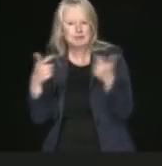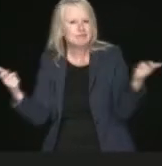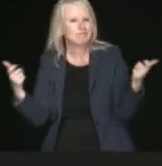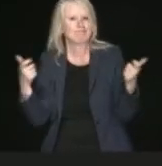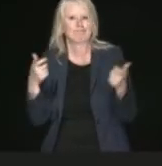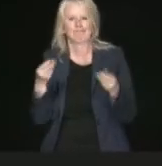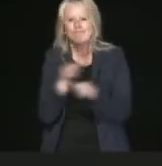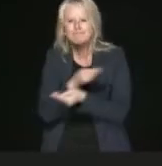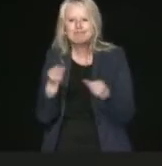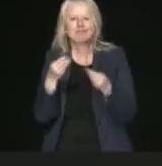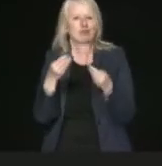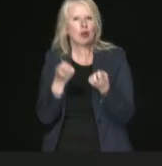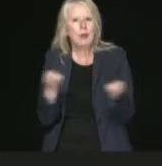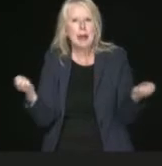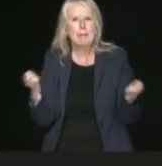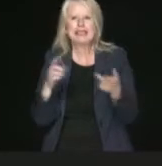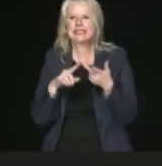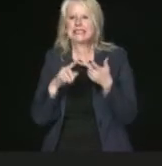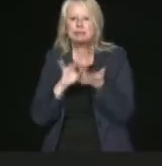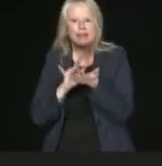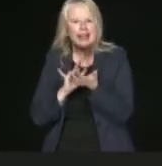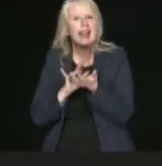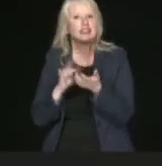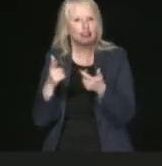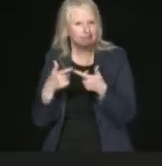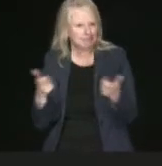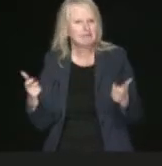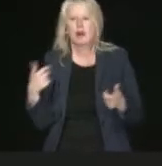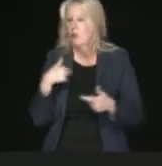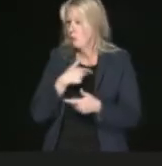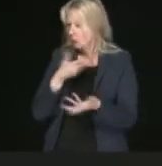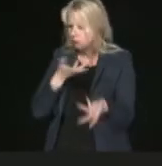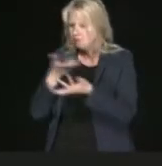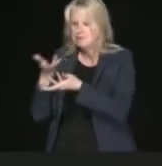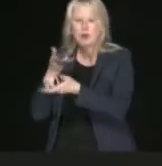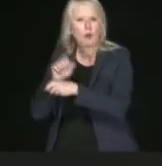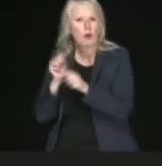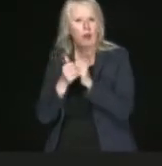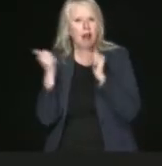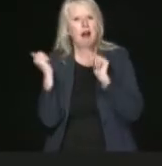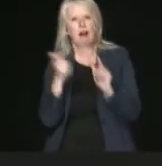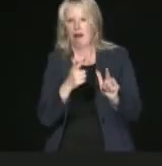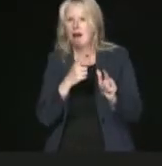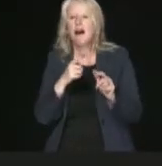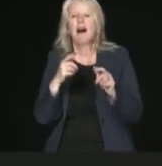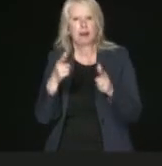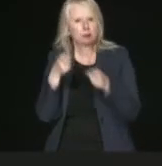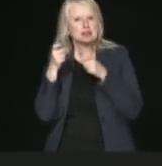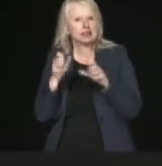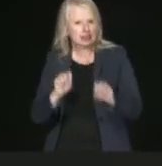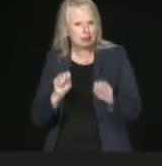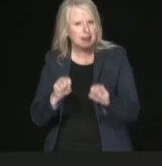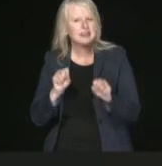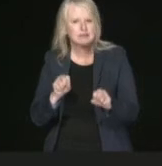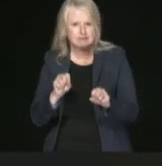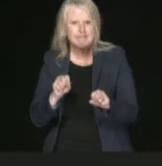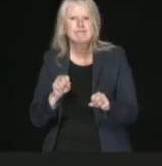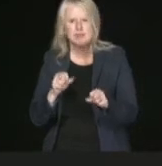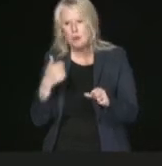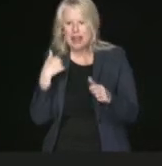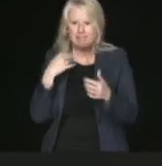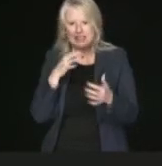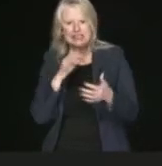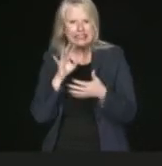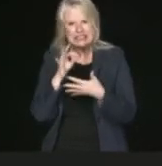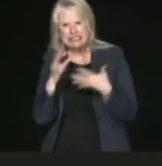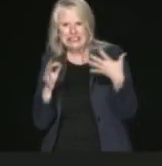for essential equipment and medications. We are working with all of them as quickly as possible. There have had to be choices